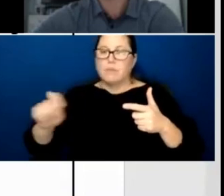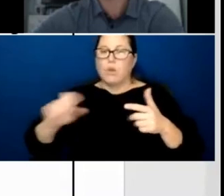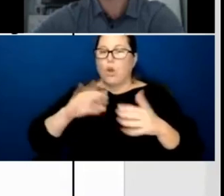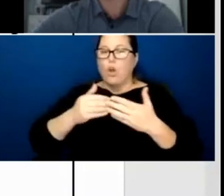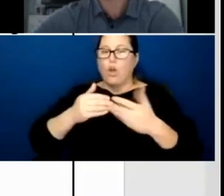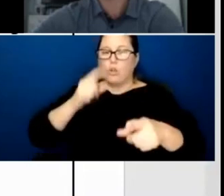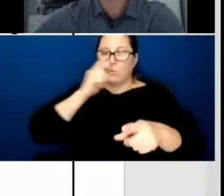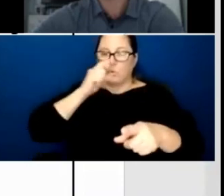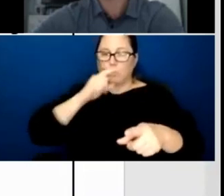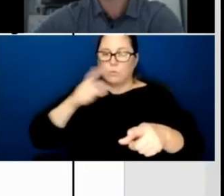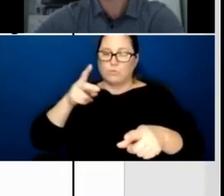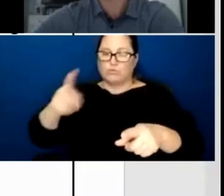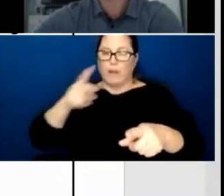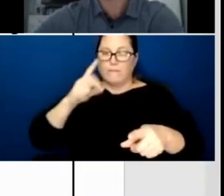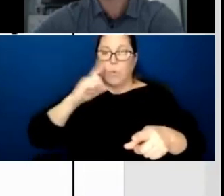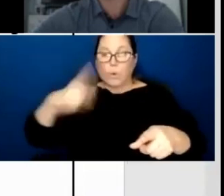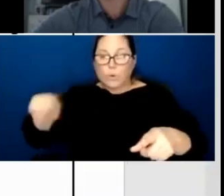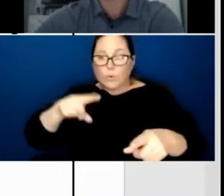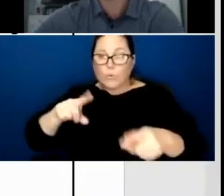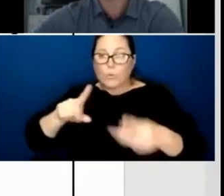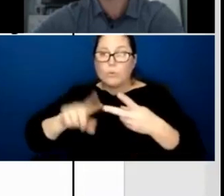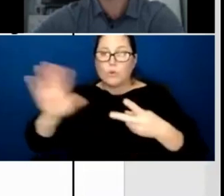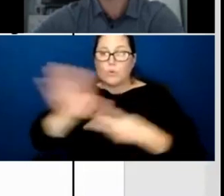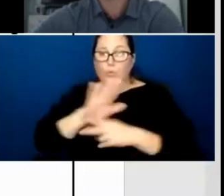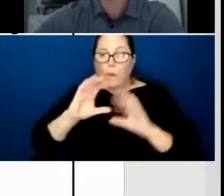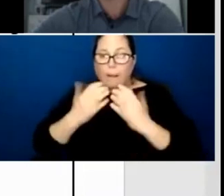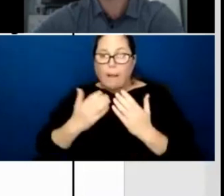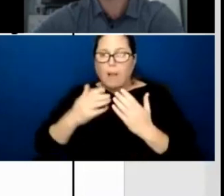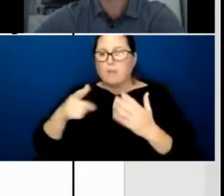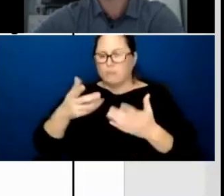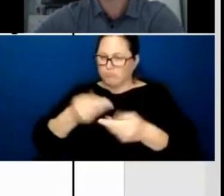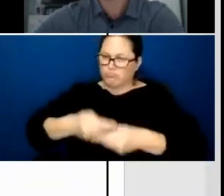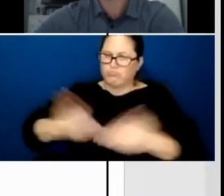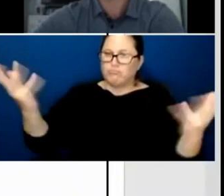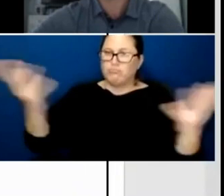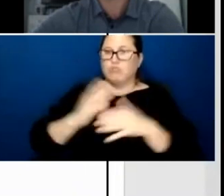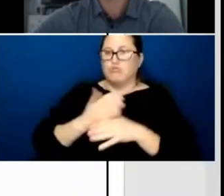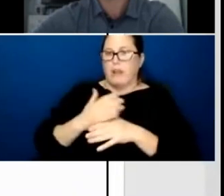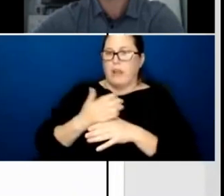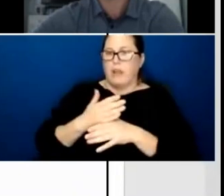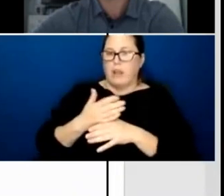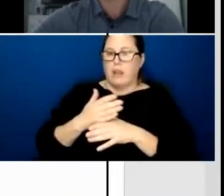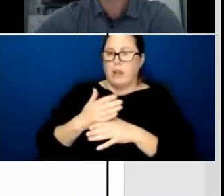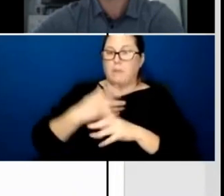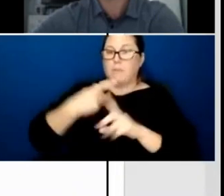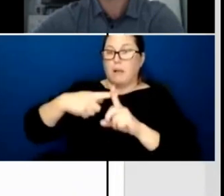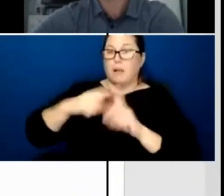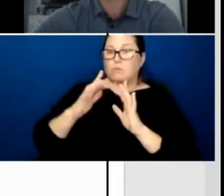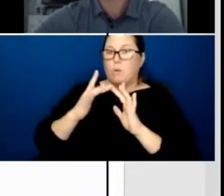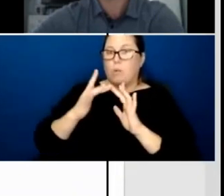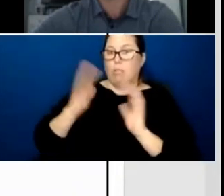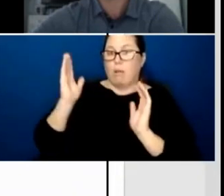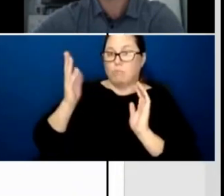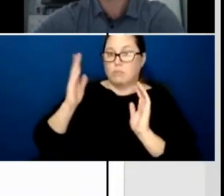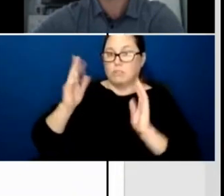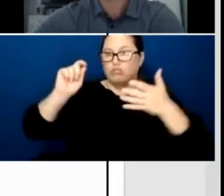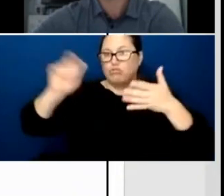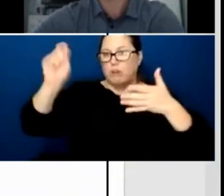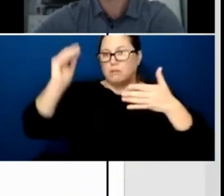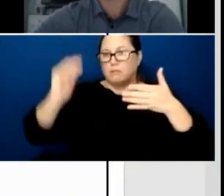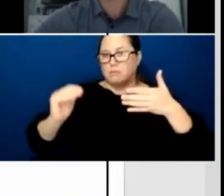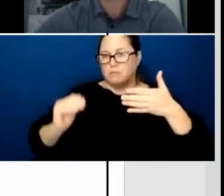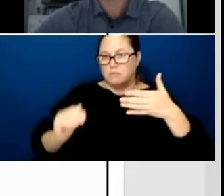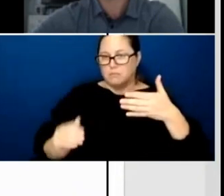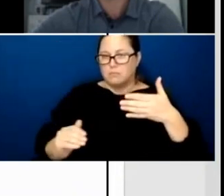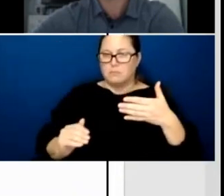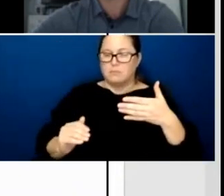folder for you, your class, and you can share it with any other teachers in the building. Also, an online presentation checklist of some